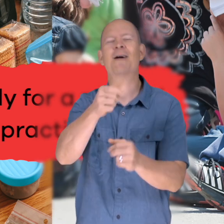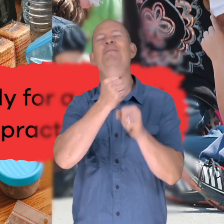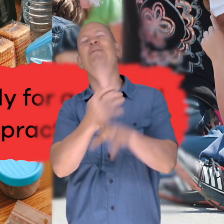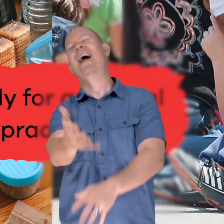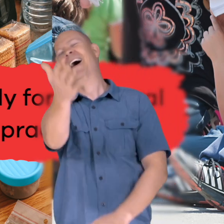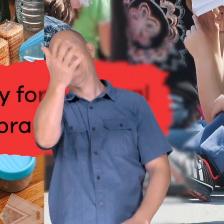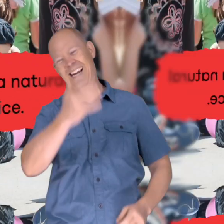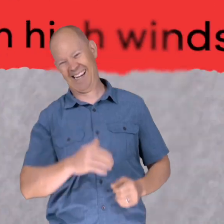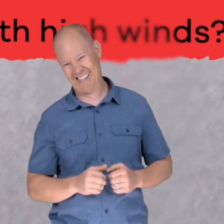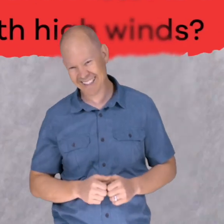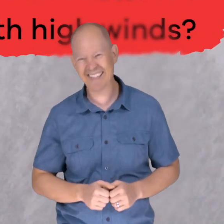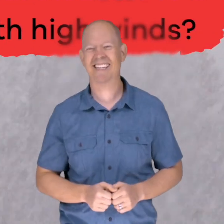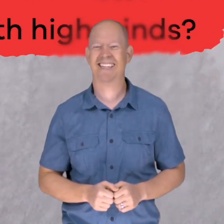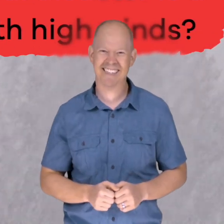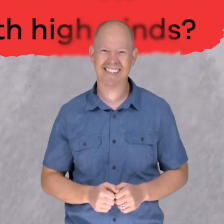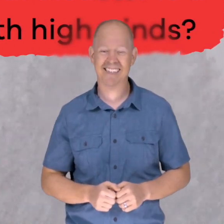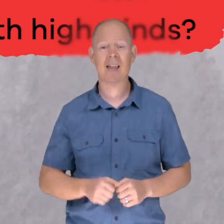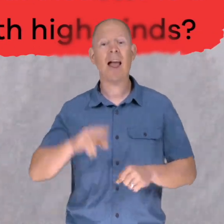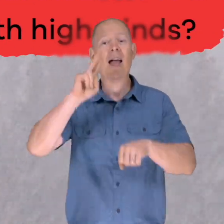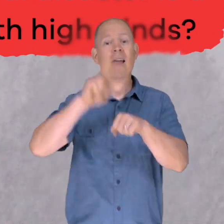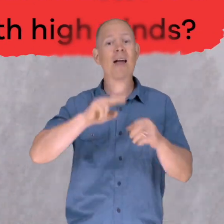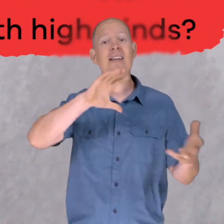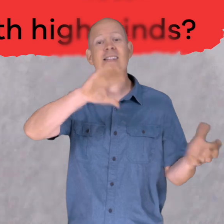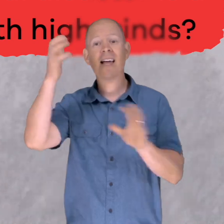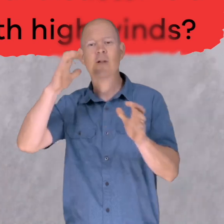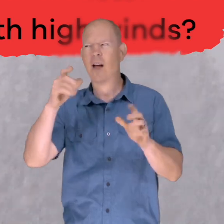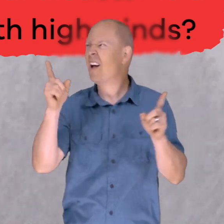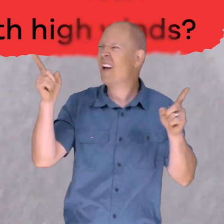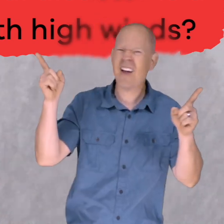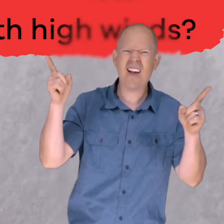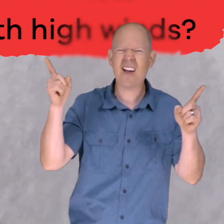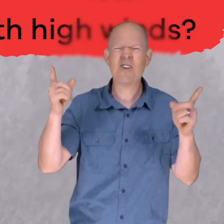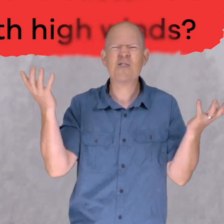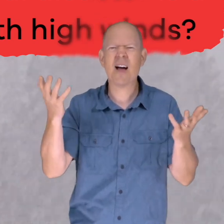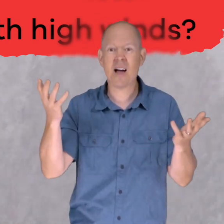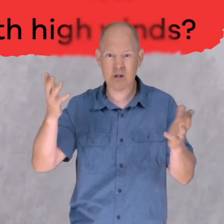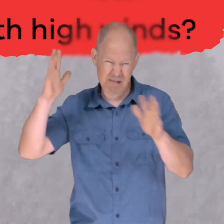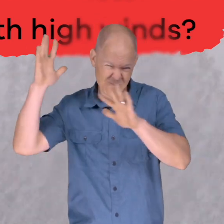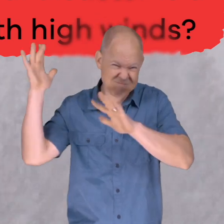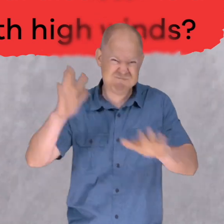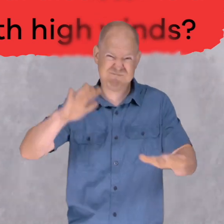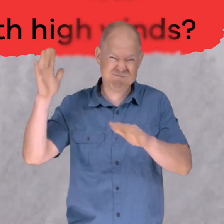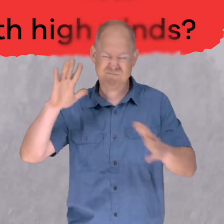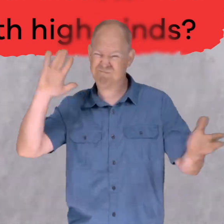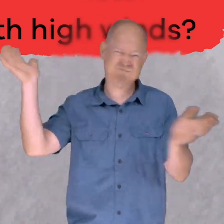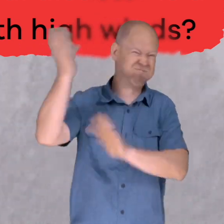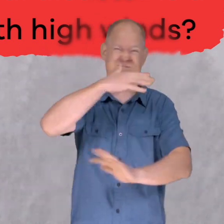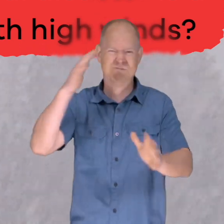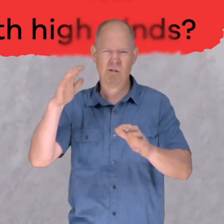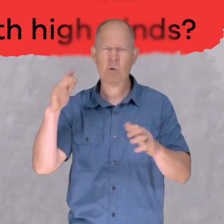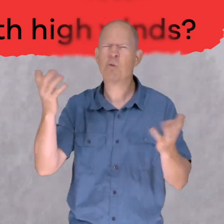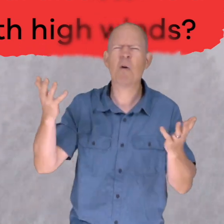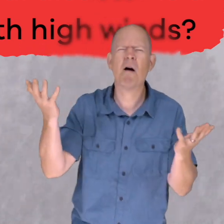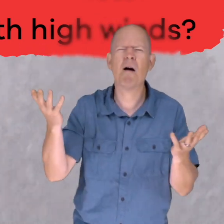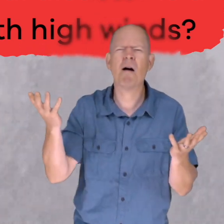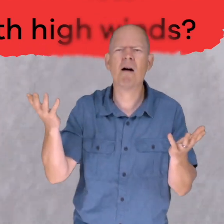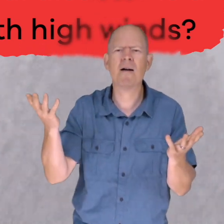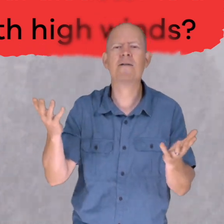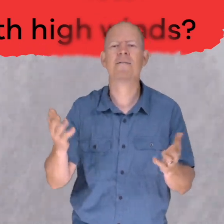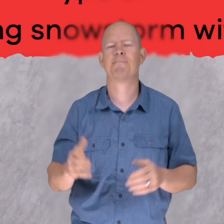Prepare. Which type of natural disaster is a long snowstorm with high winds?